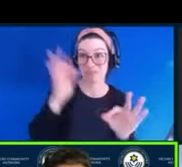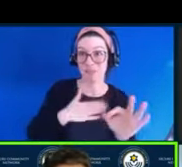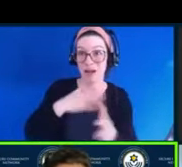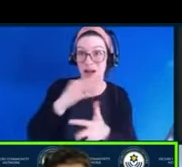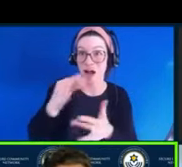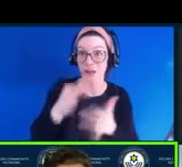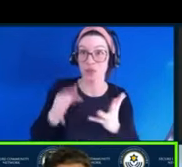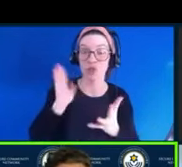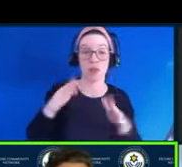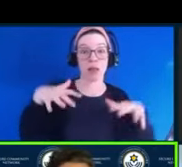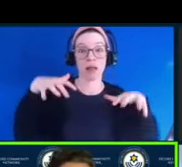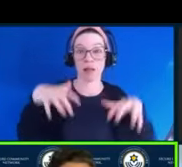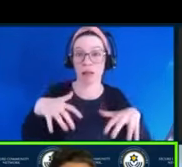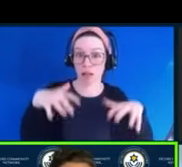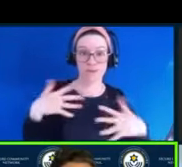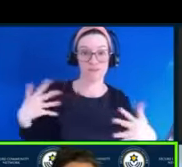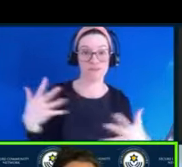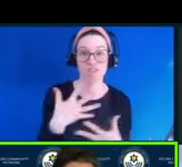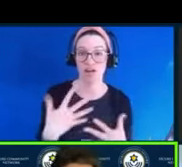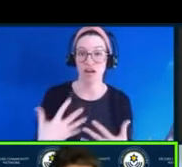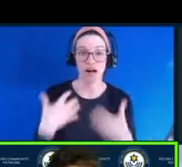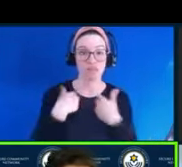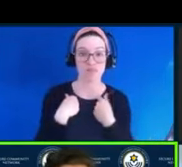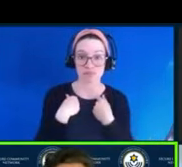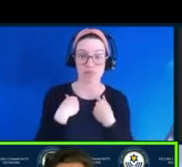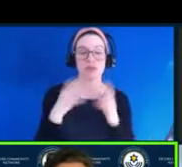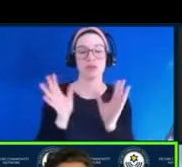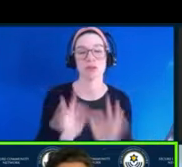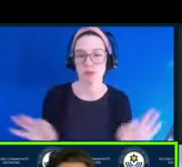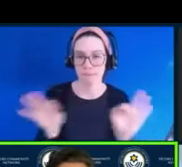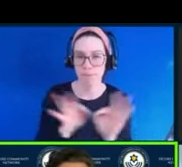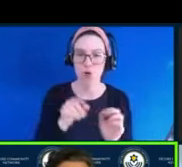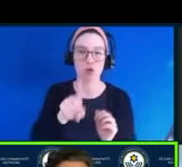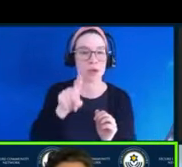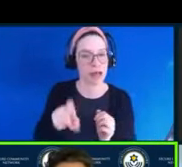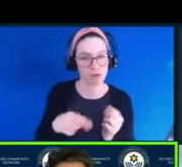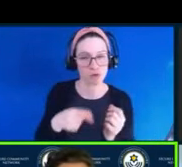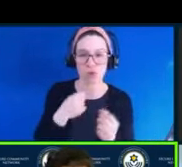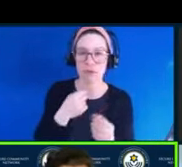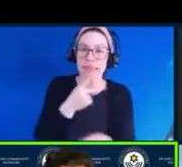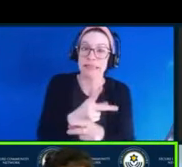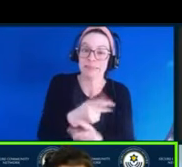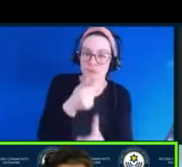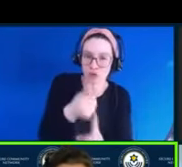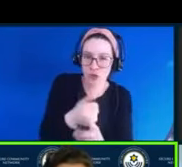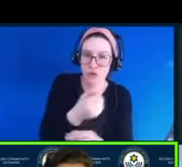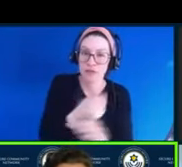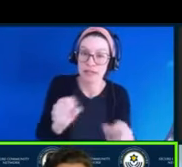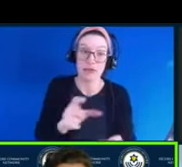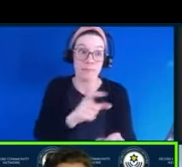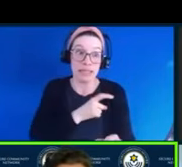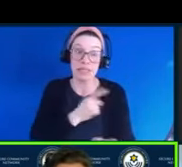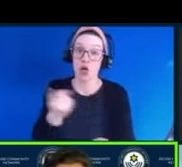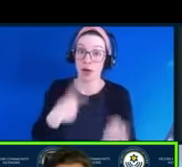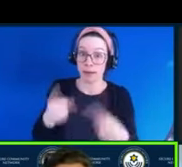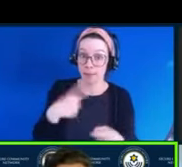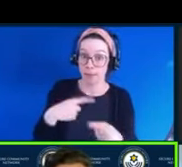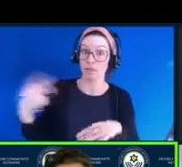in. So it really is important. And you are your own advocate for your own safety. Like I said, police are coming,